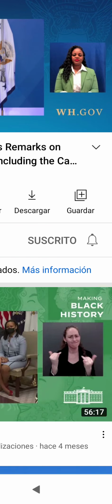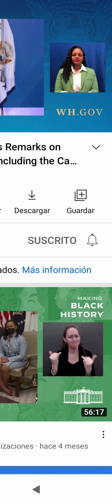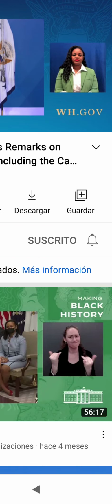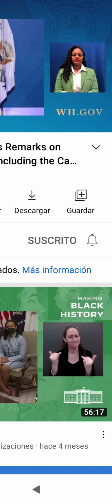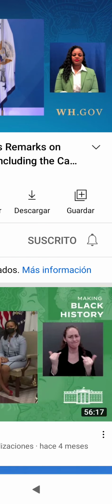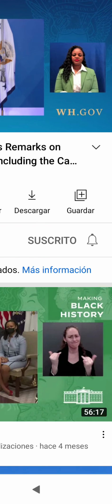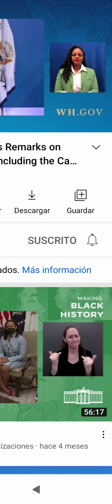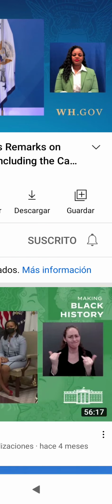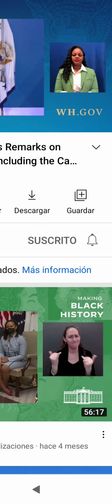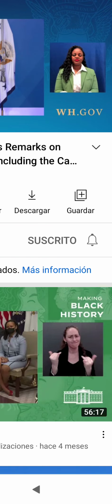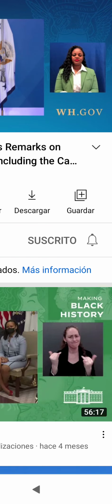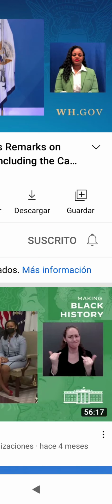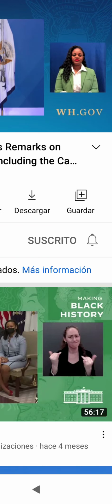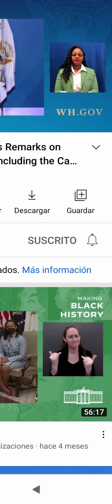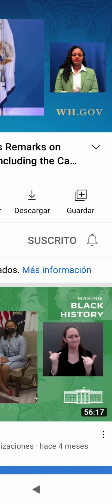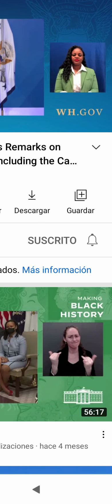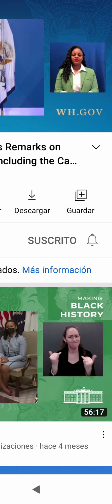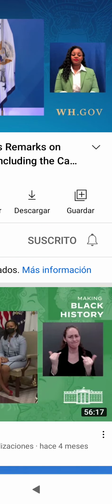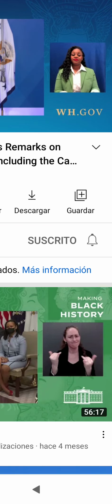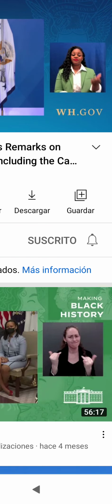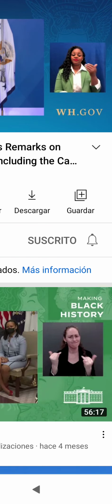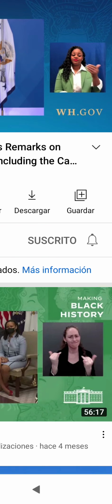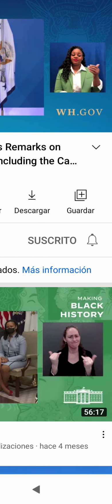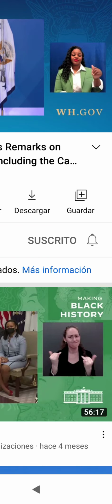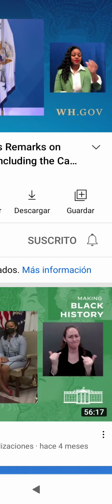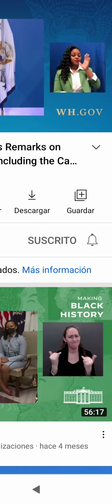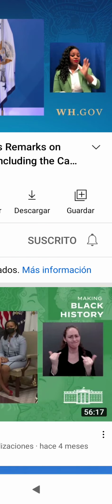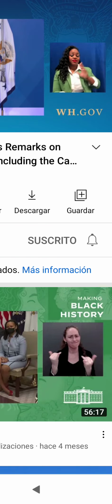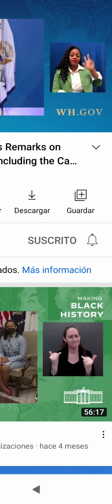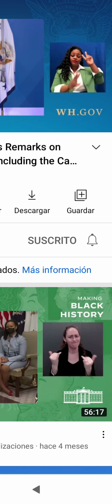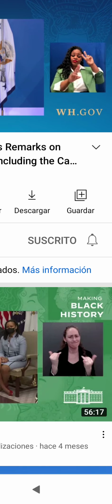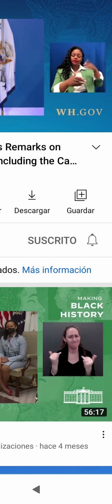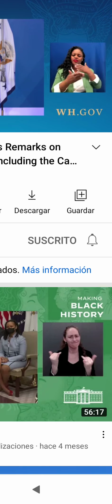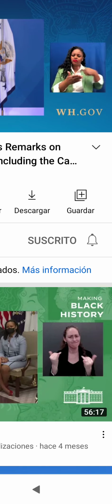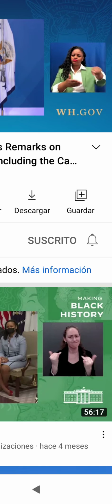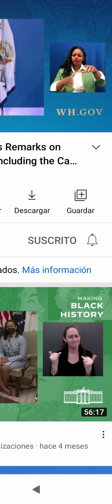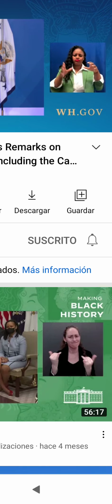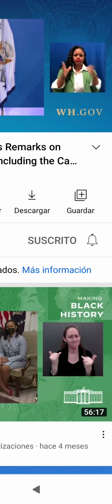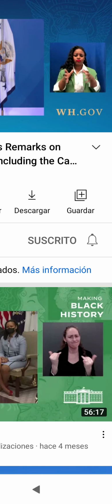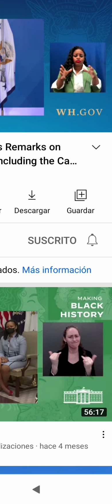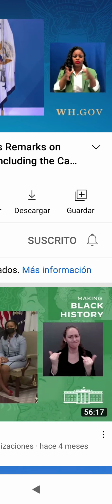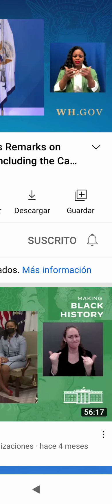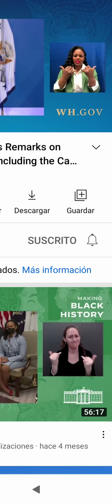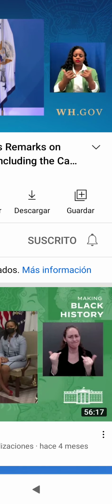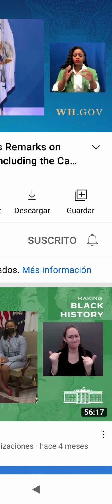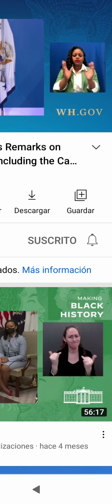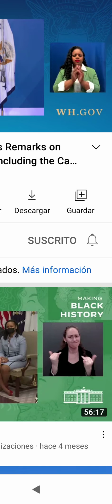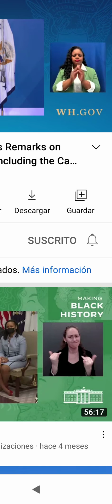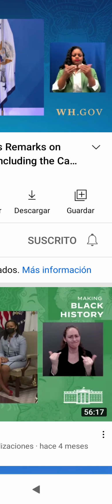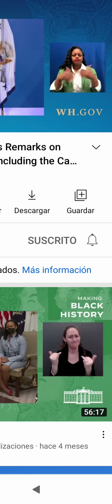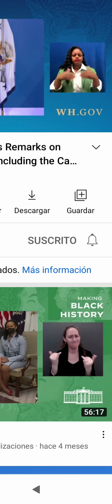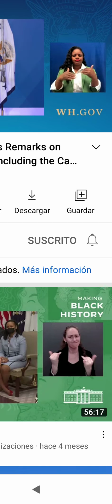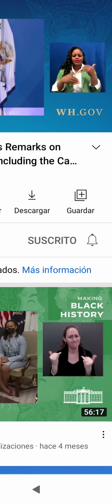Vice President, thank you for bringing us all together today. This convening could not be more urgent.